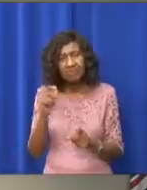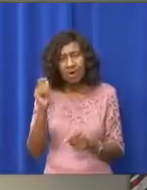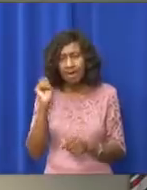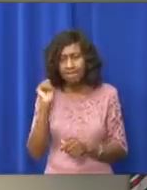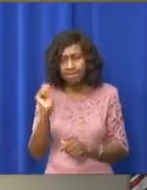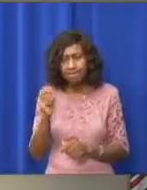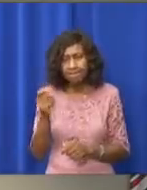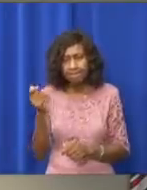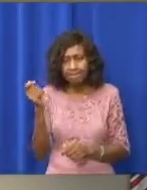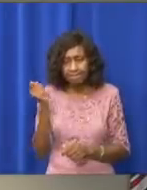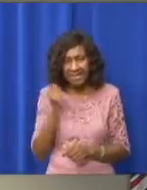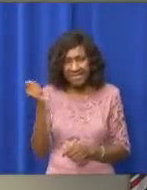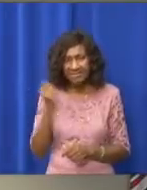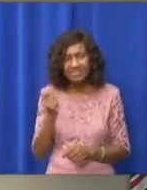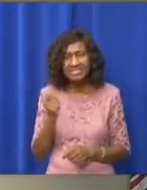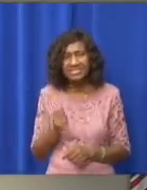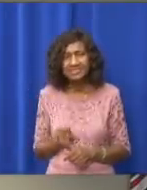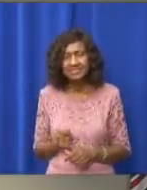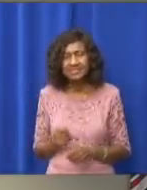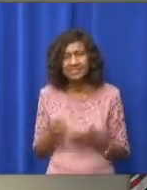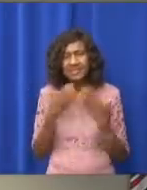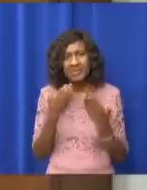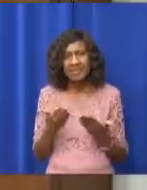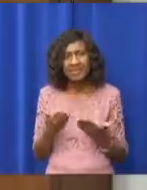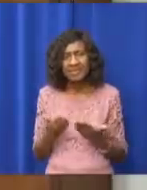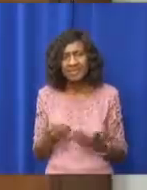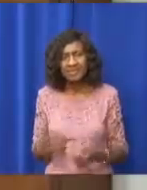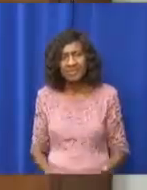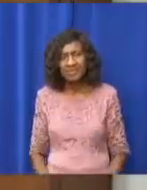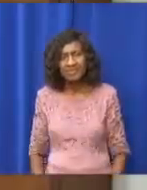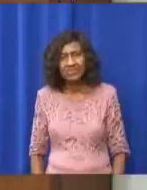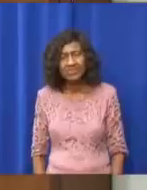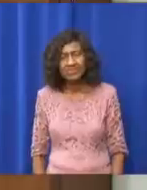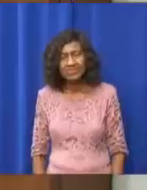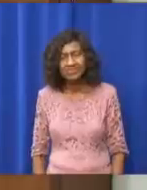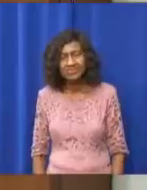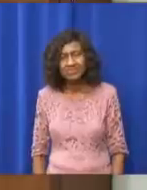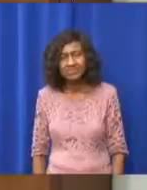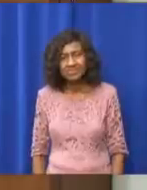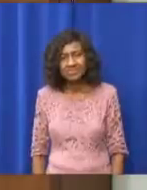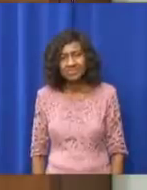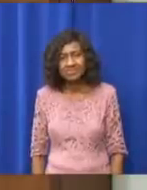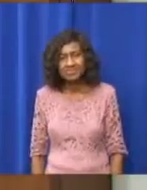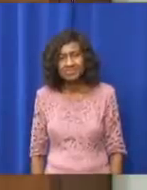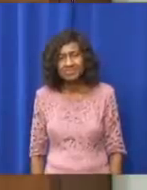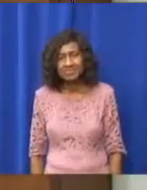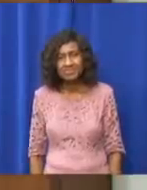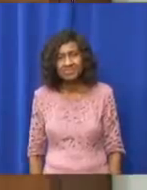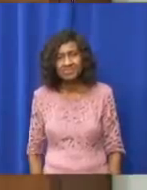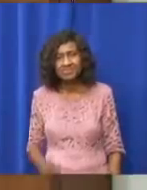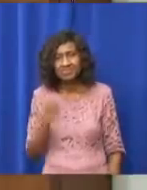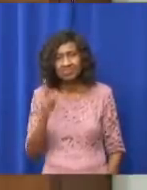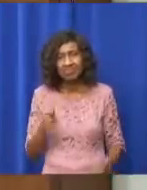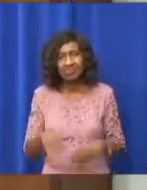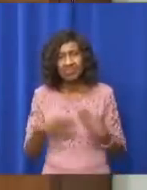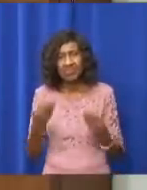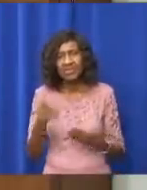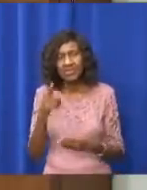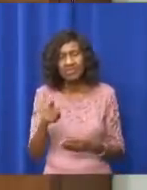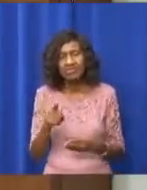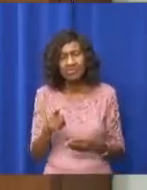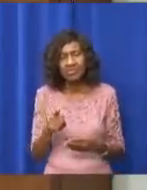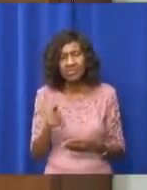Thank you, April, and good afternoon to everyone. If you give me 2 seconds, I will give you an update as of